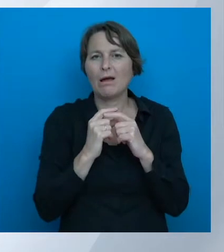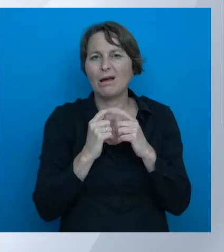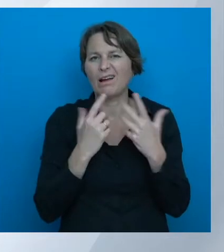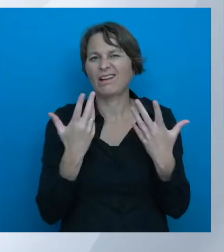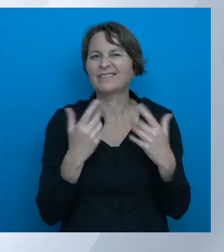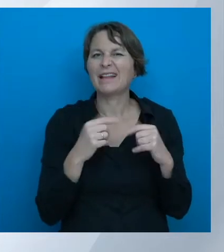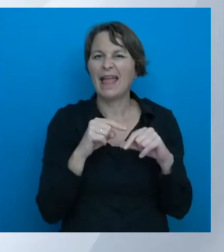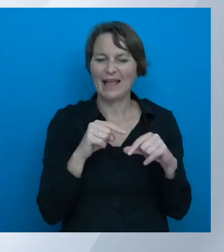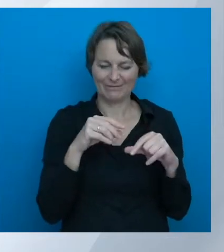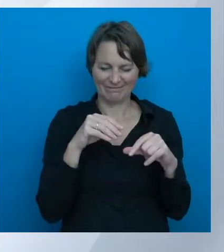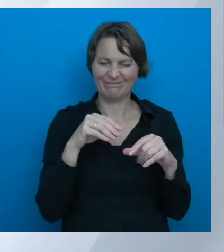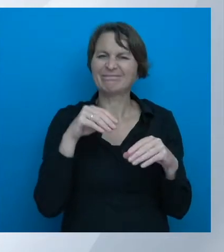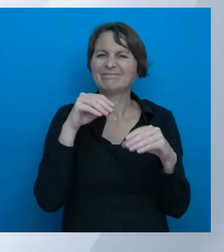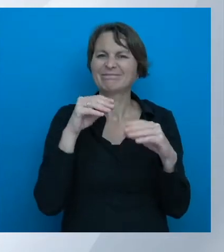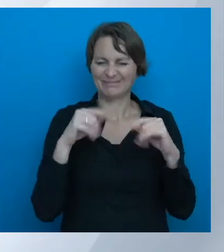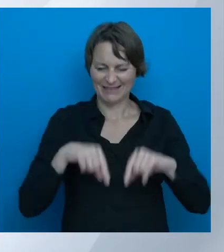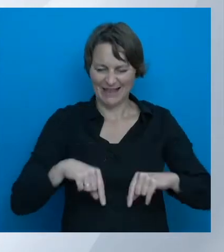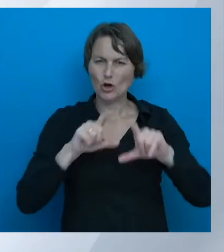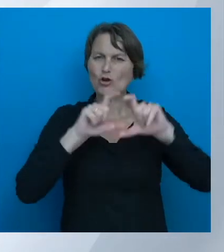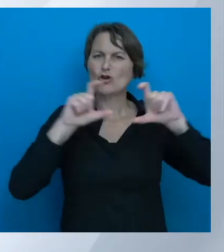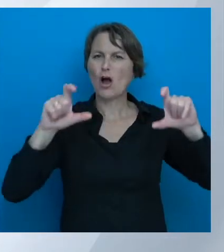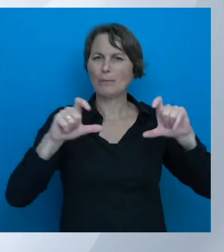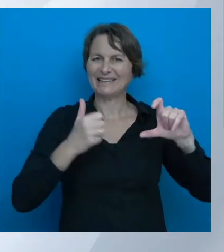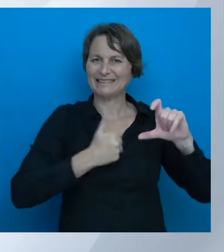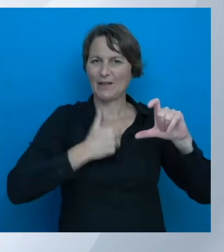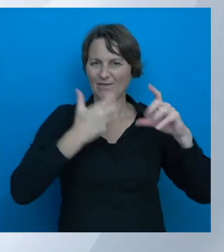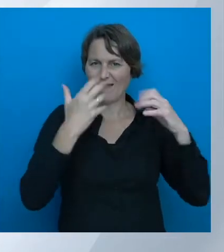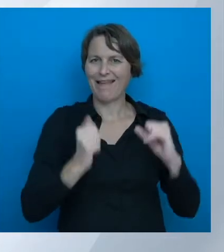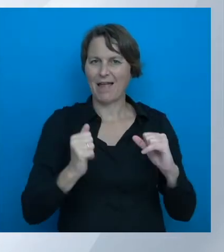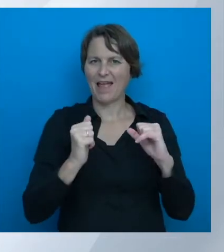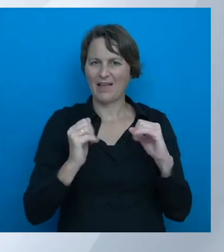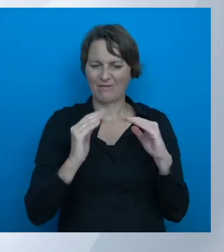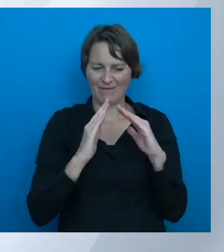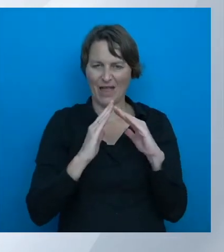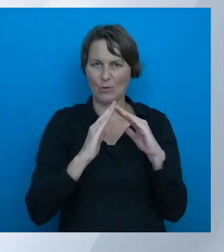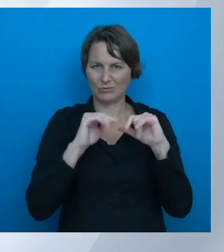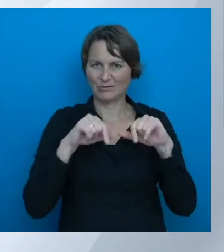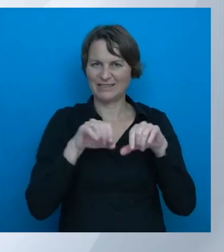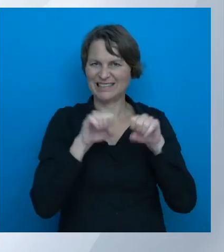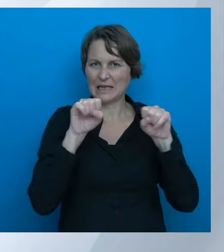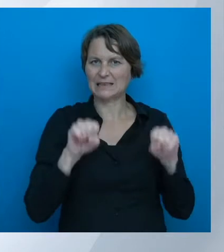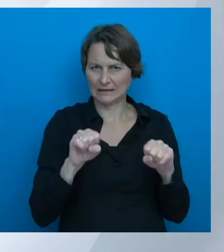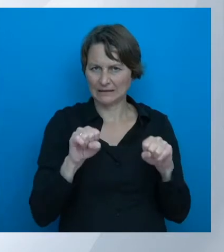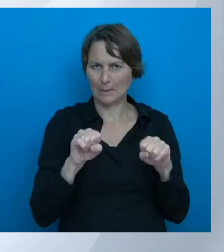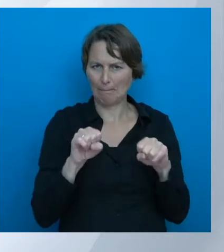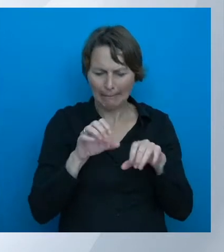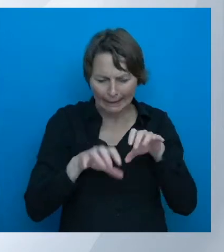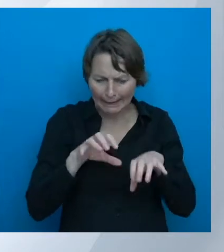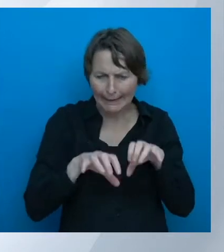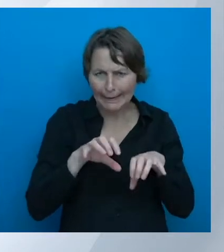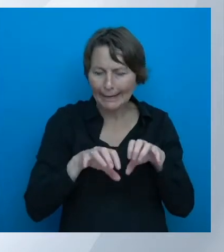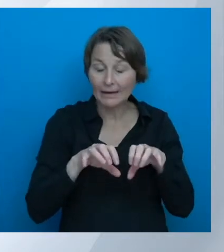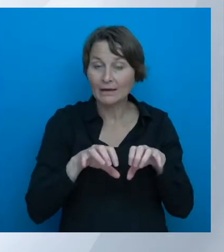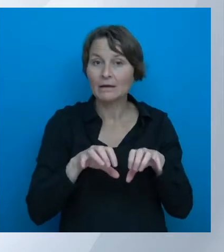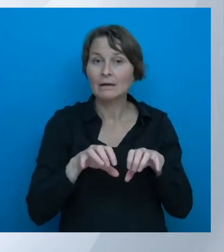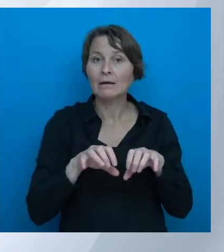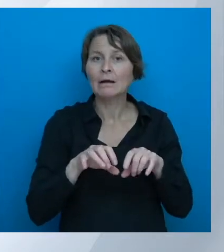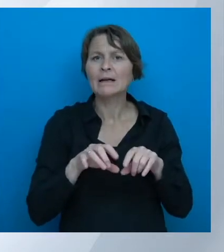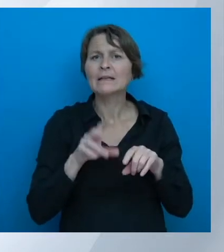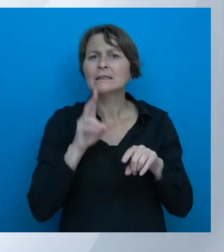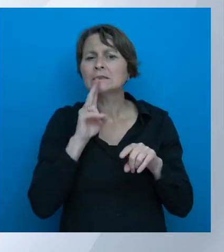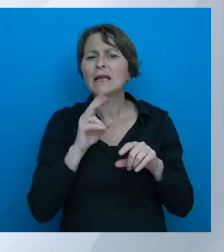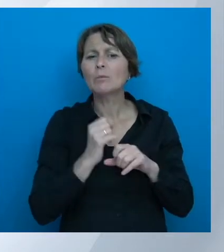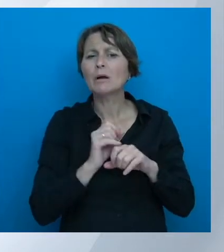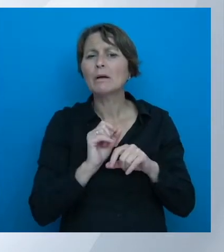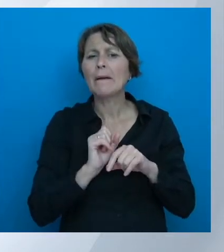systems. And when you do that, your code does get deployed. You see your things in production, but far too